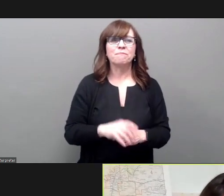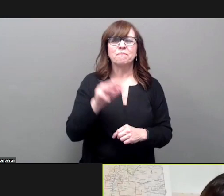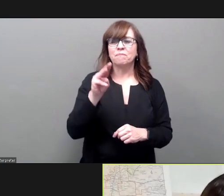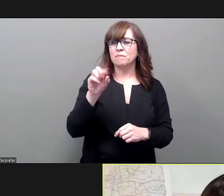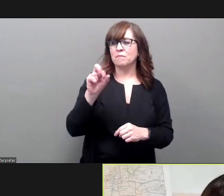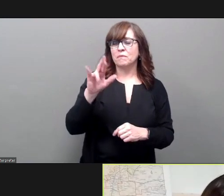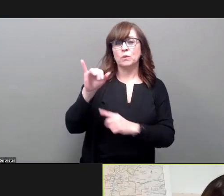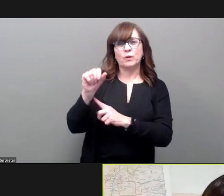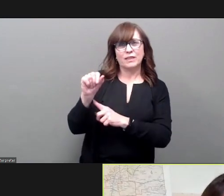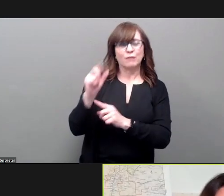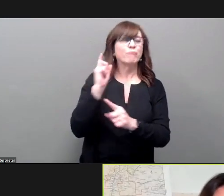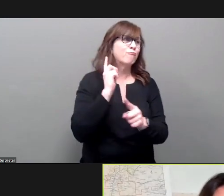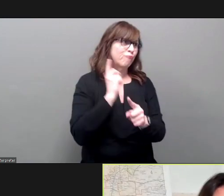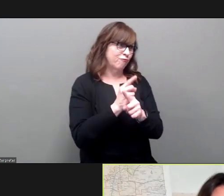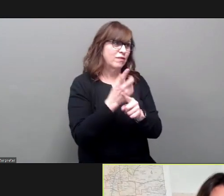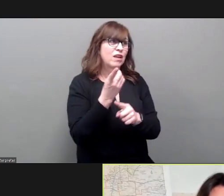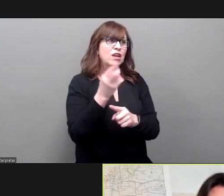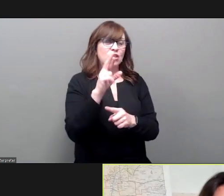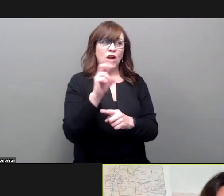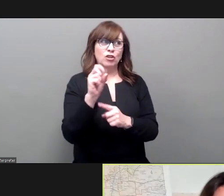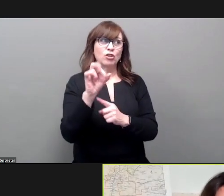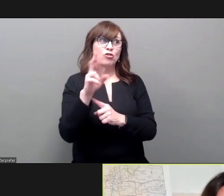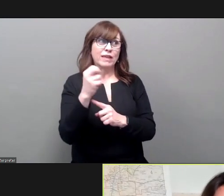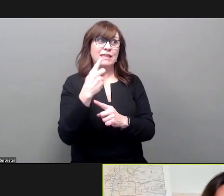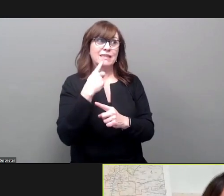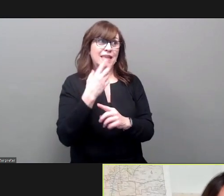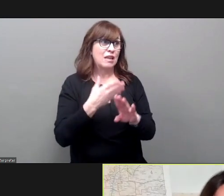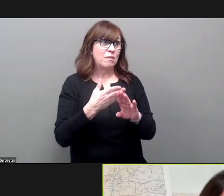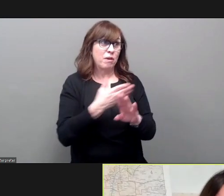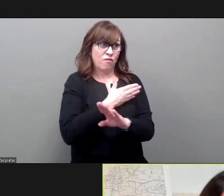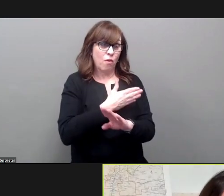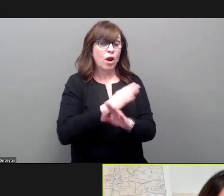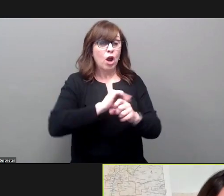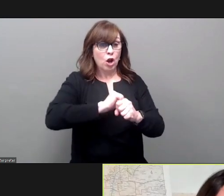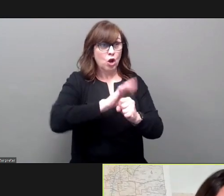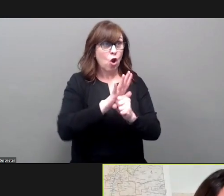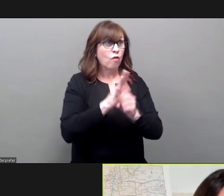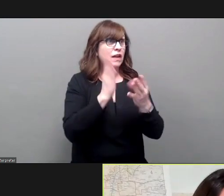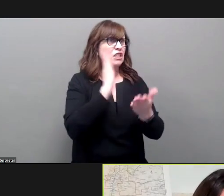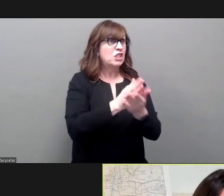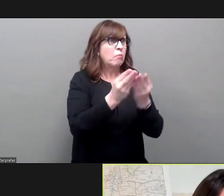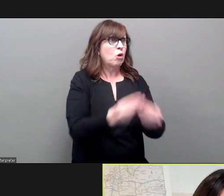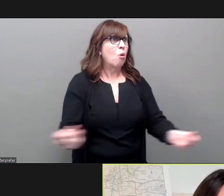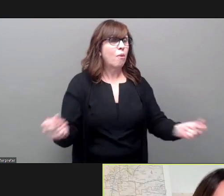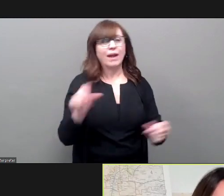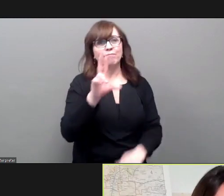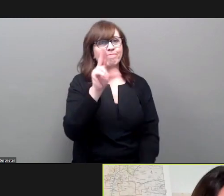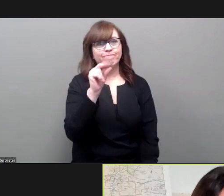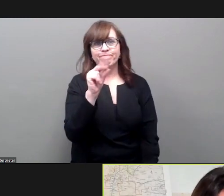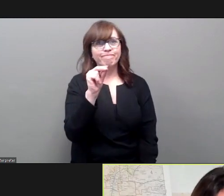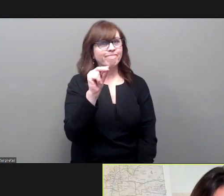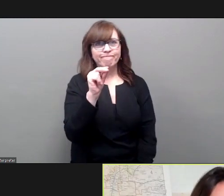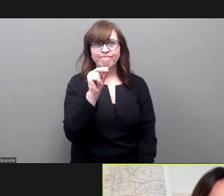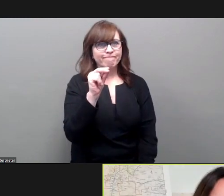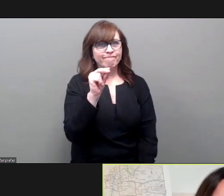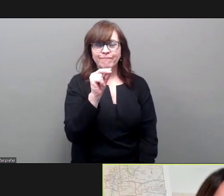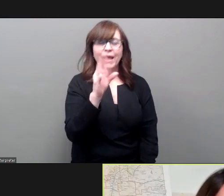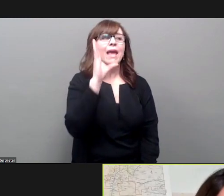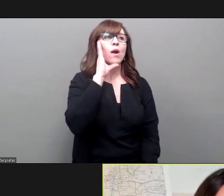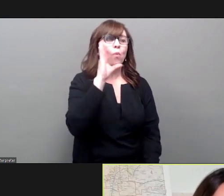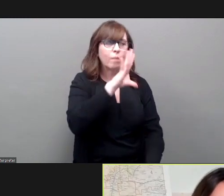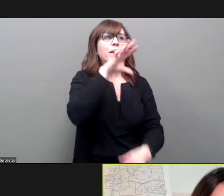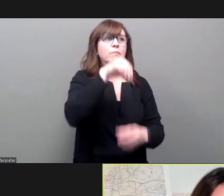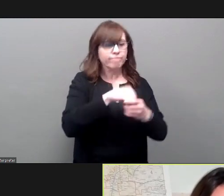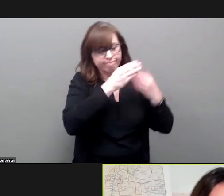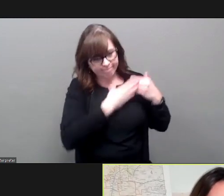said before, COVID's not going away. It will be a part of our lives. And so learning to live with it and